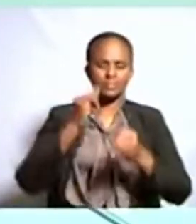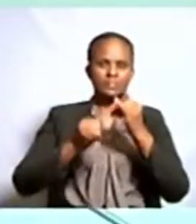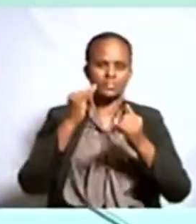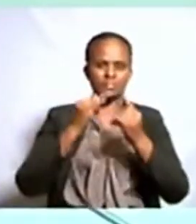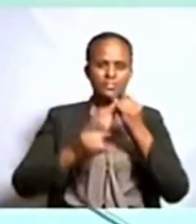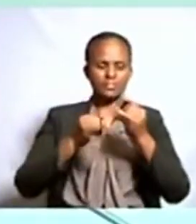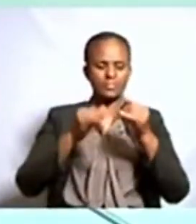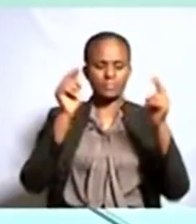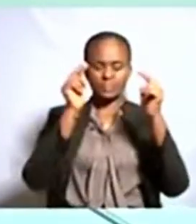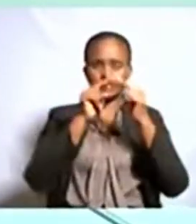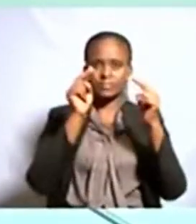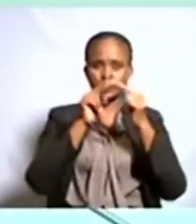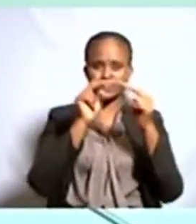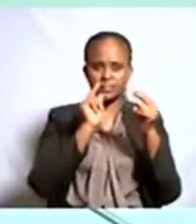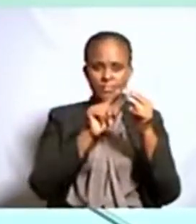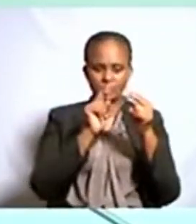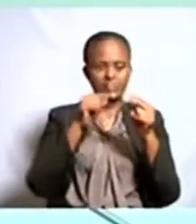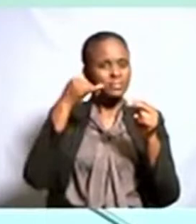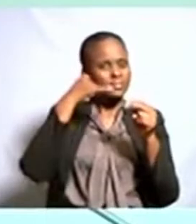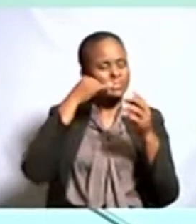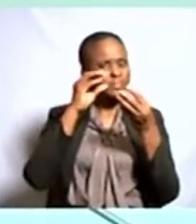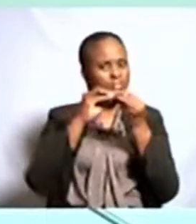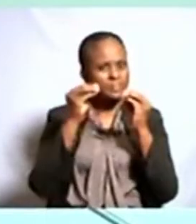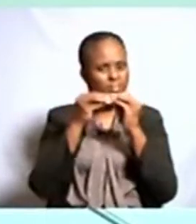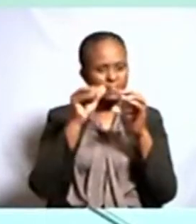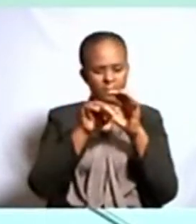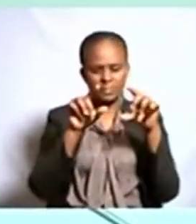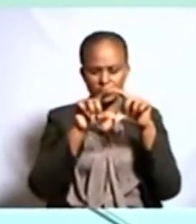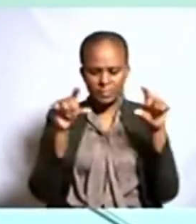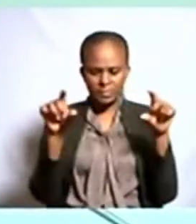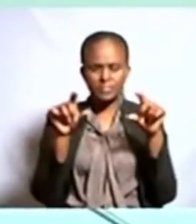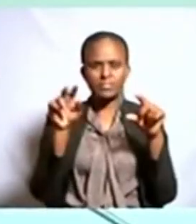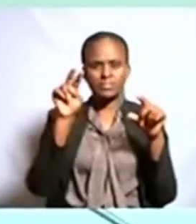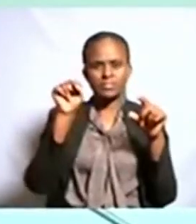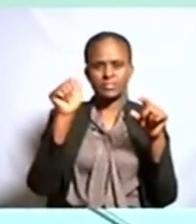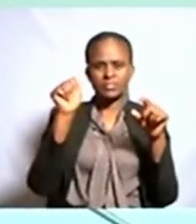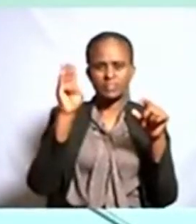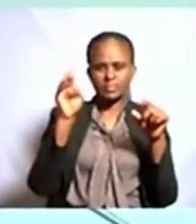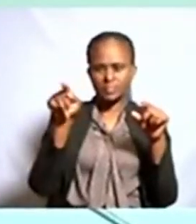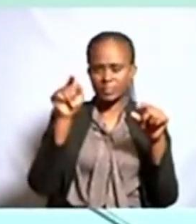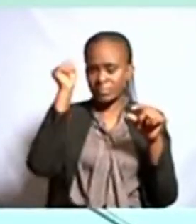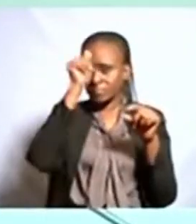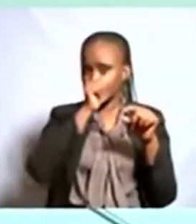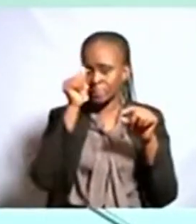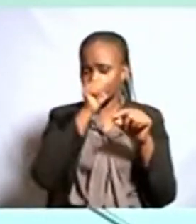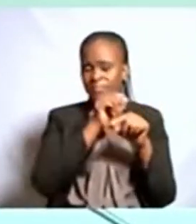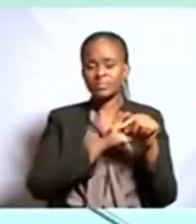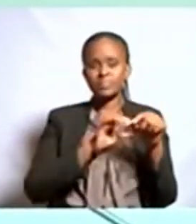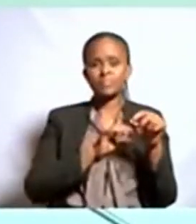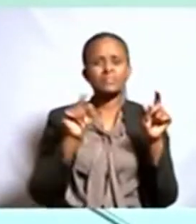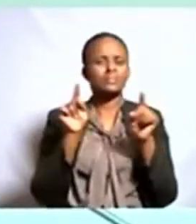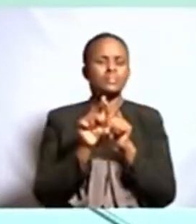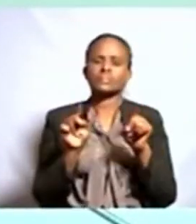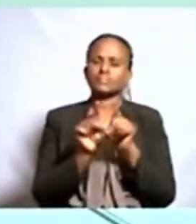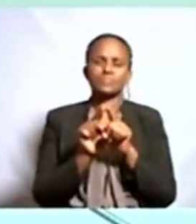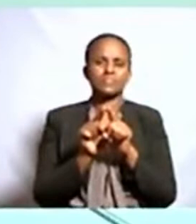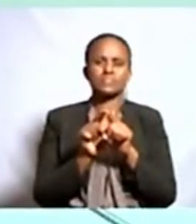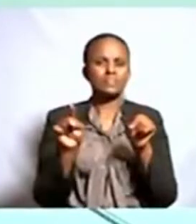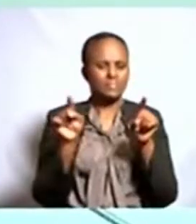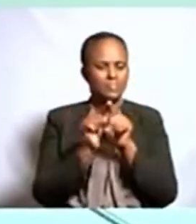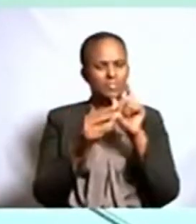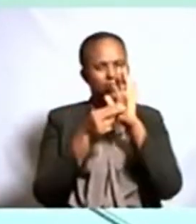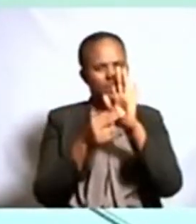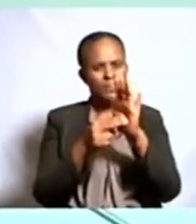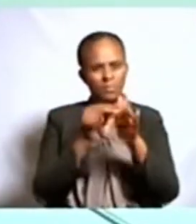the contact mobile number on the quotation for the NAB Africa Enterprise Limited was the same one indicated